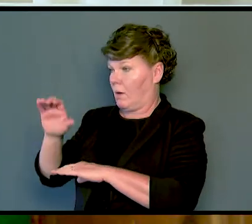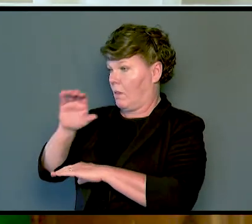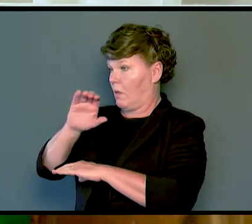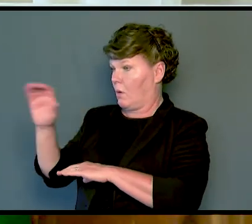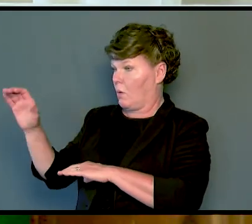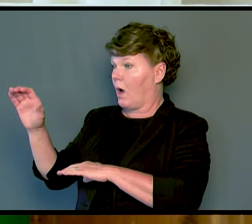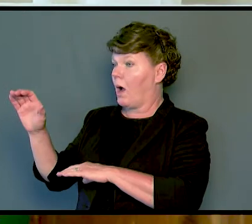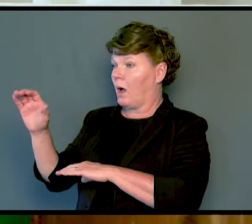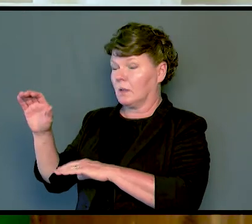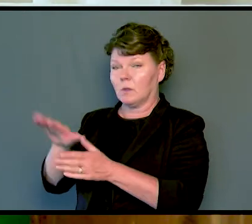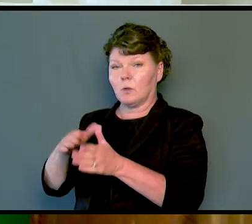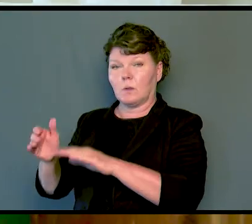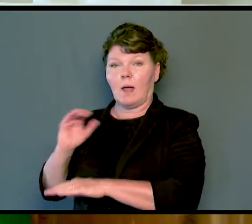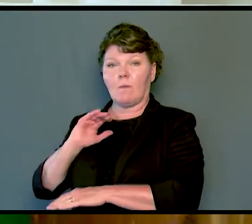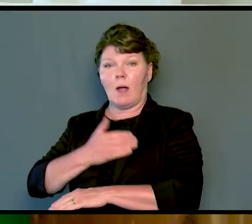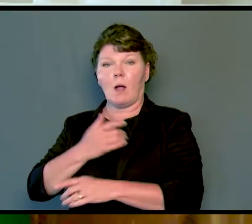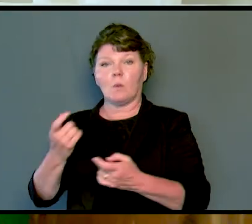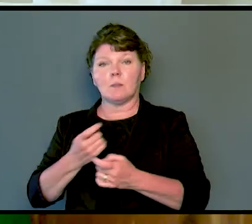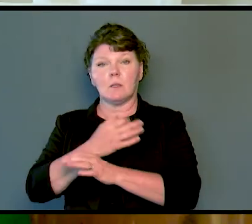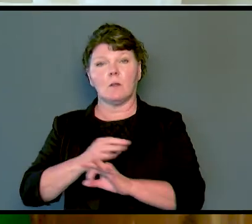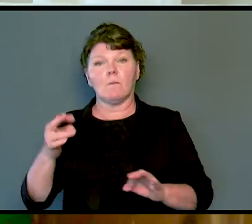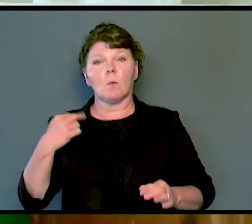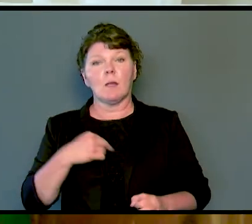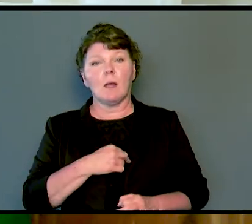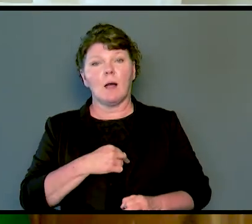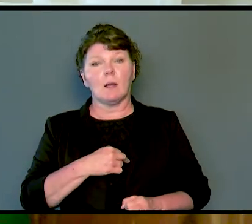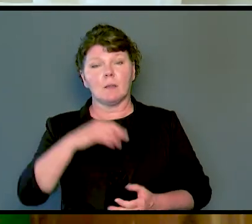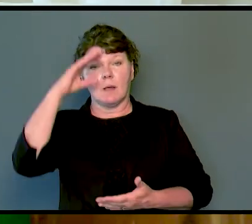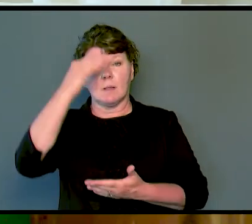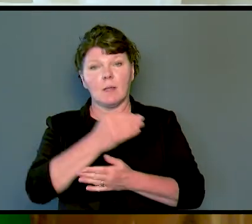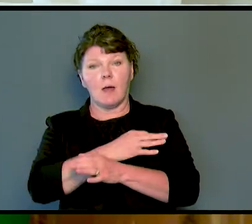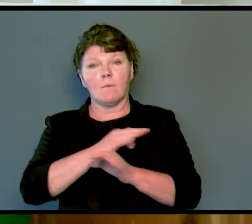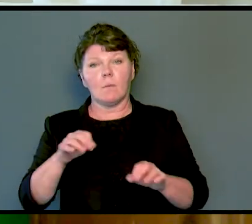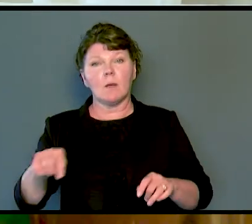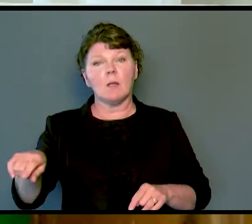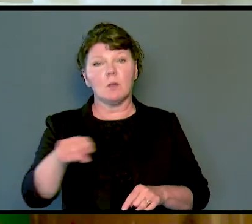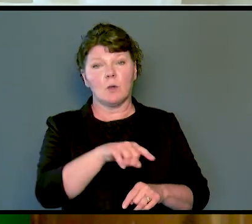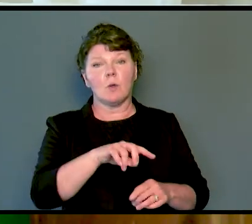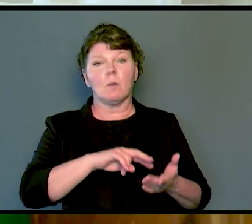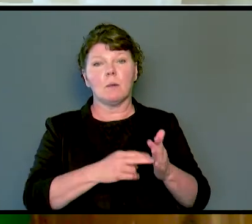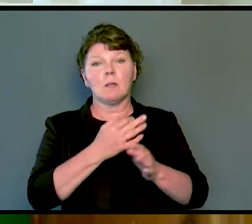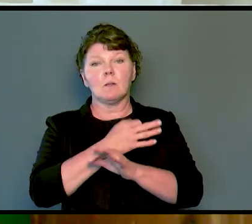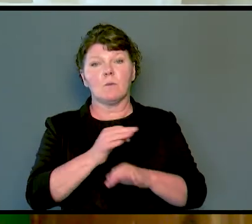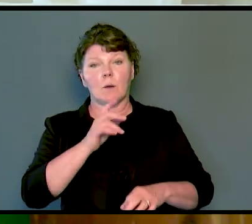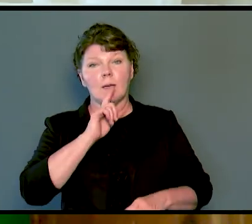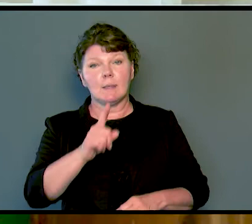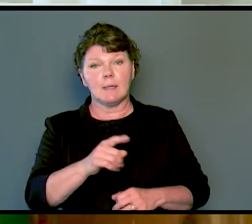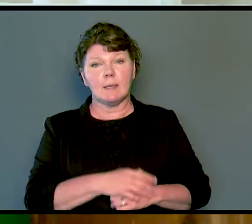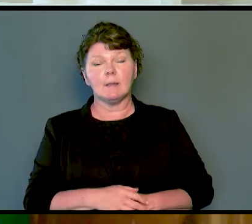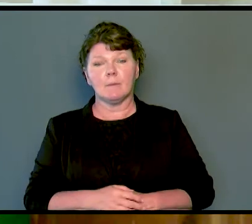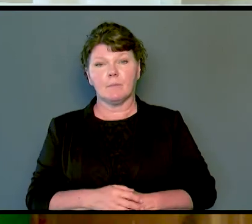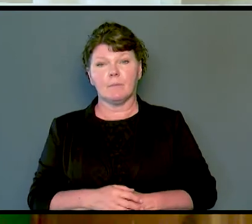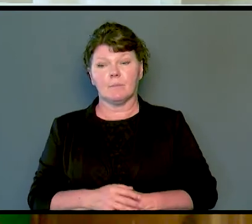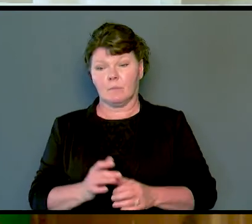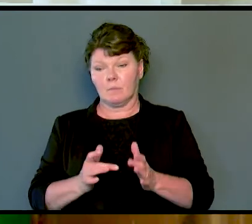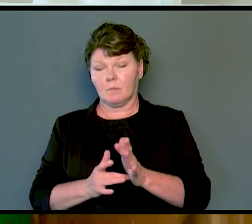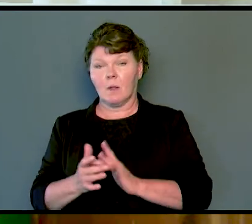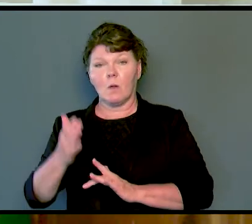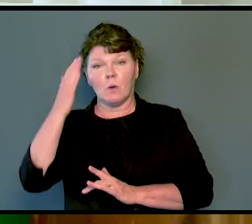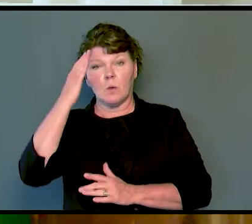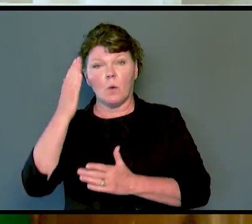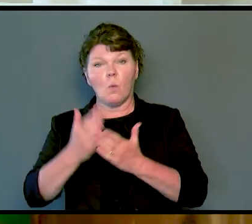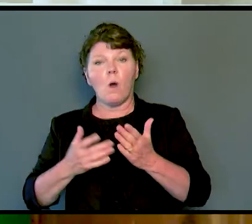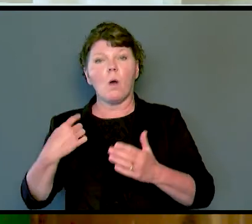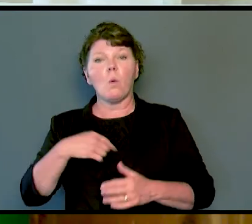that we might be set free. And Jesus said, if the Son shall set you free, you shall be free indeed. Jesus knew what